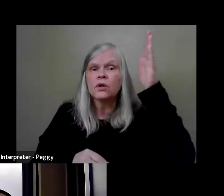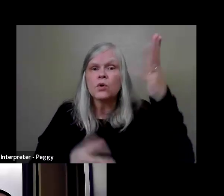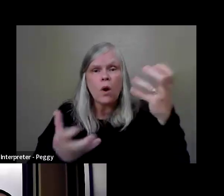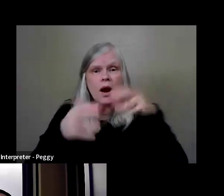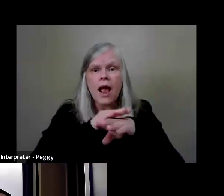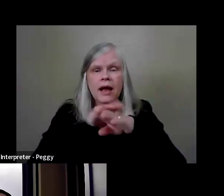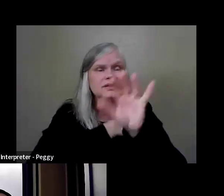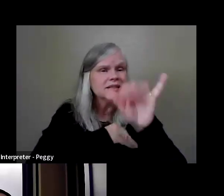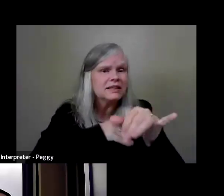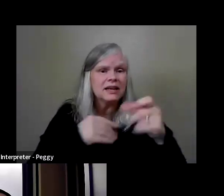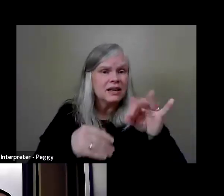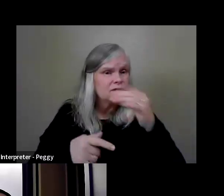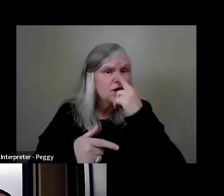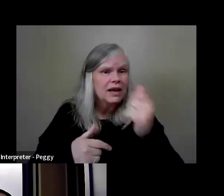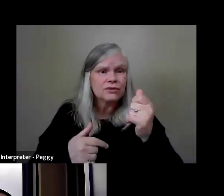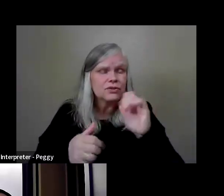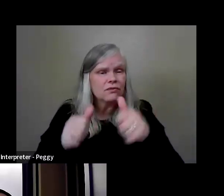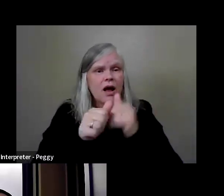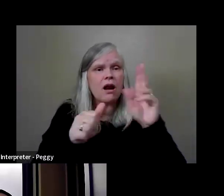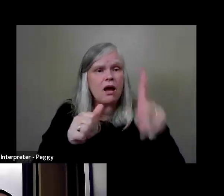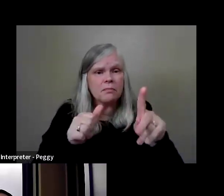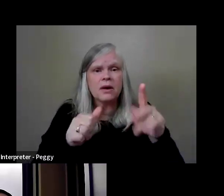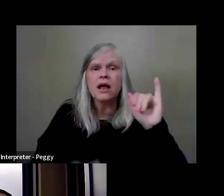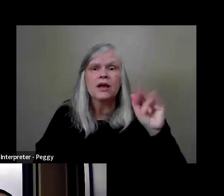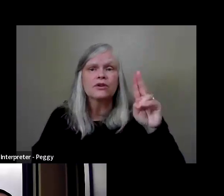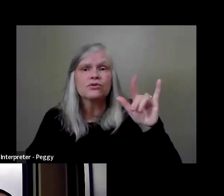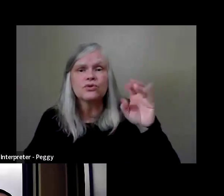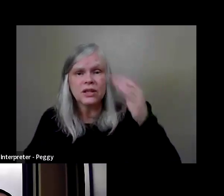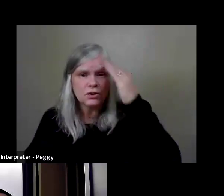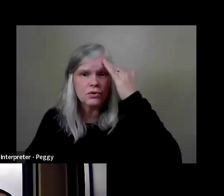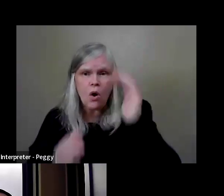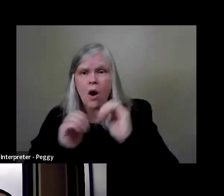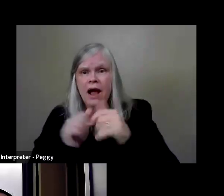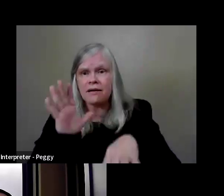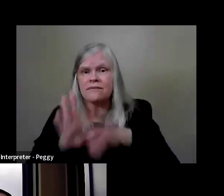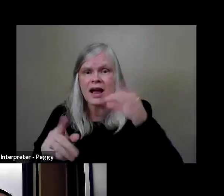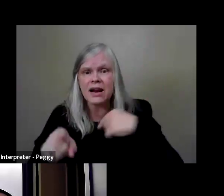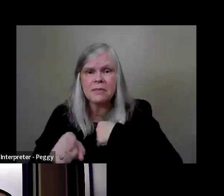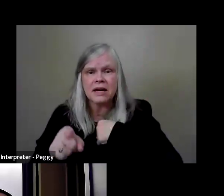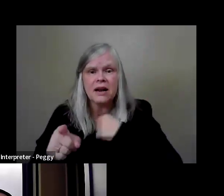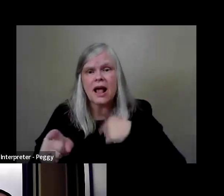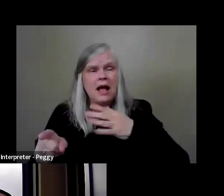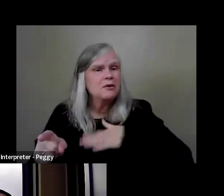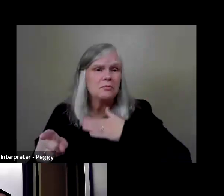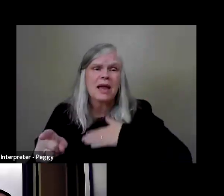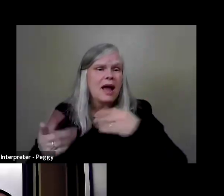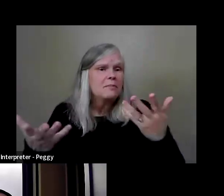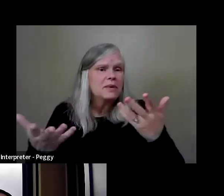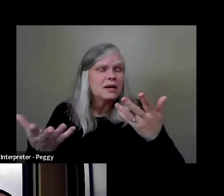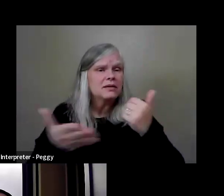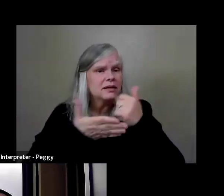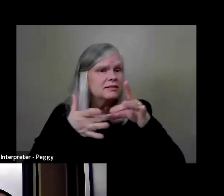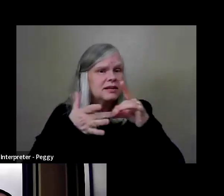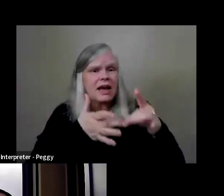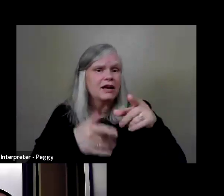this. And if you're interested in following up, and Julie, you know how to Yep. find me. So I would be happy to kind of walk you